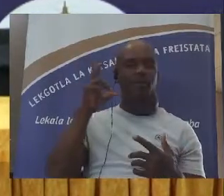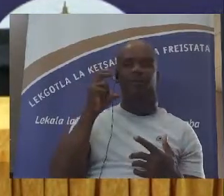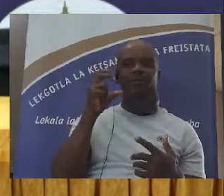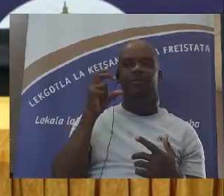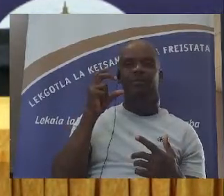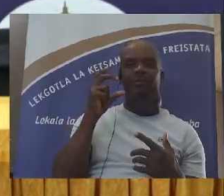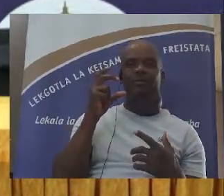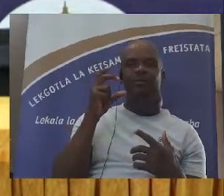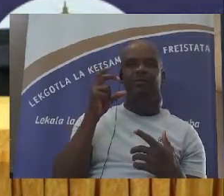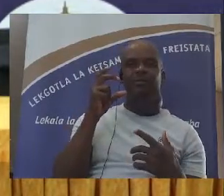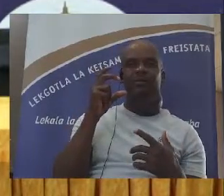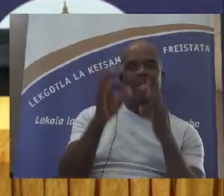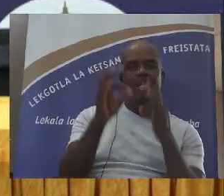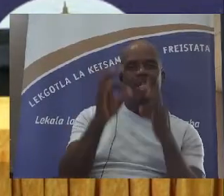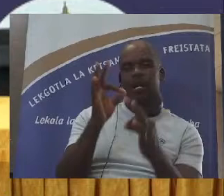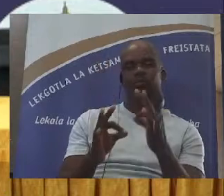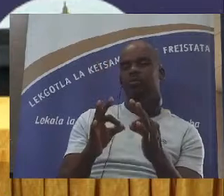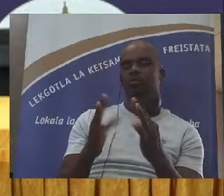touchy.